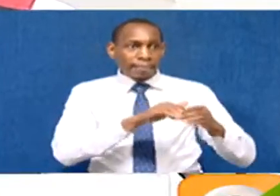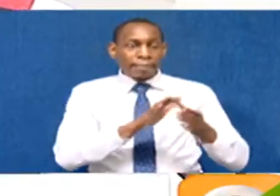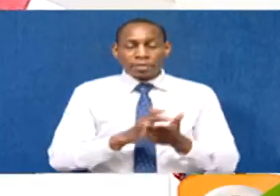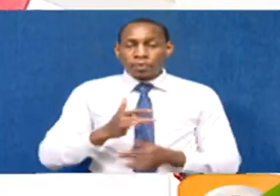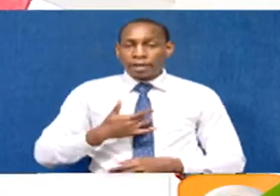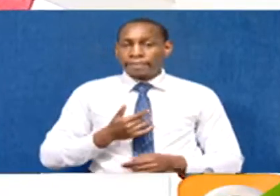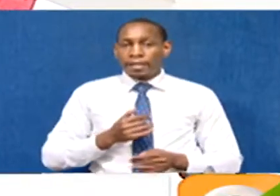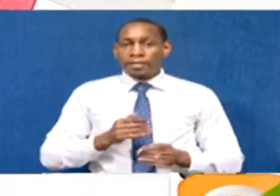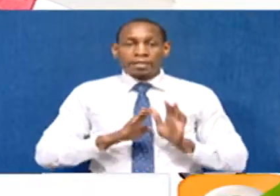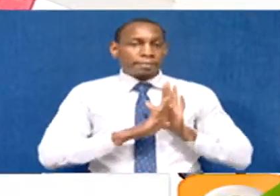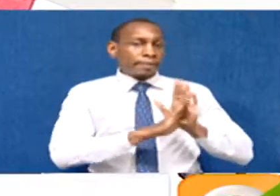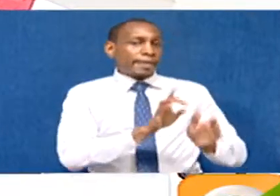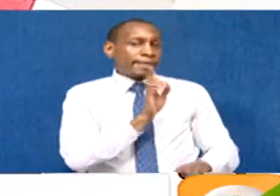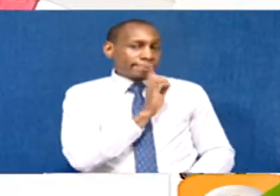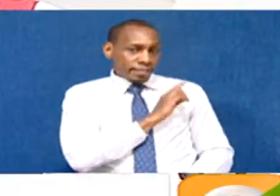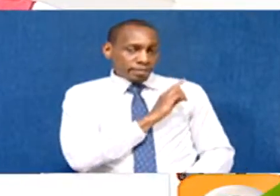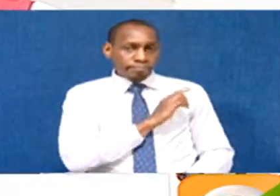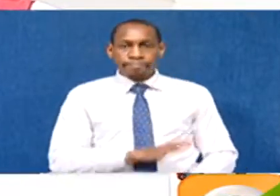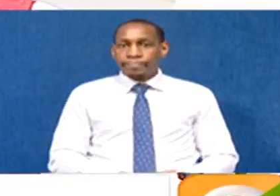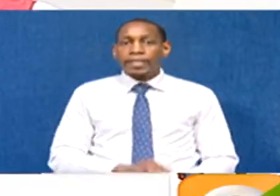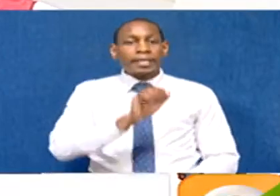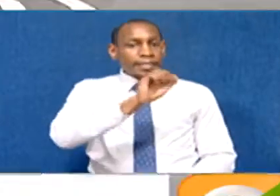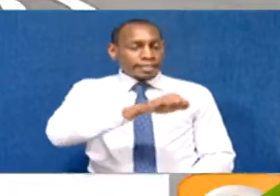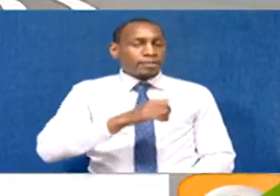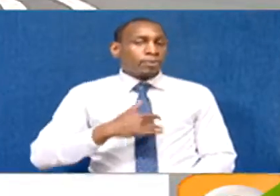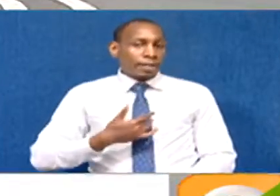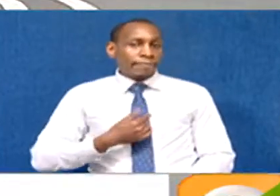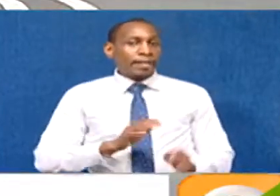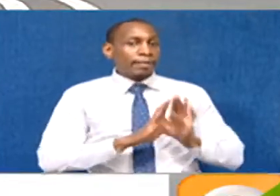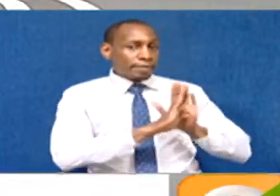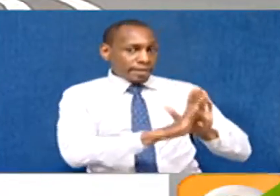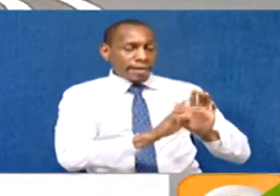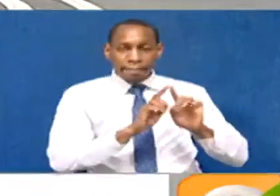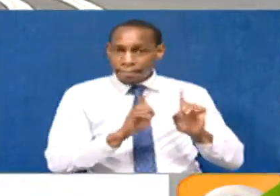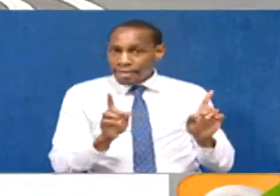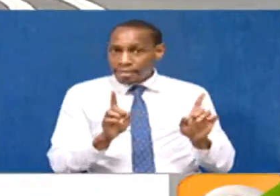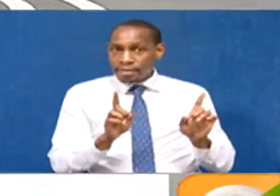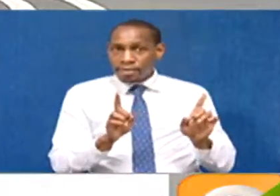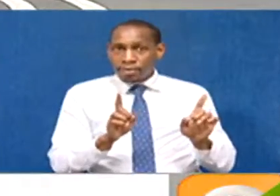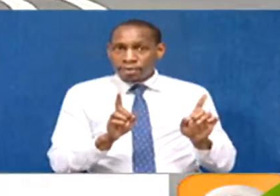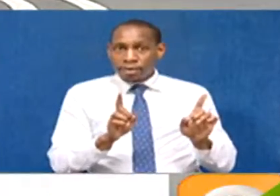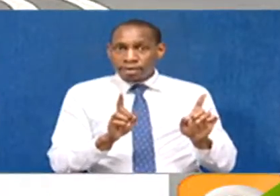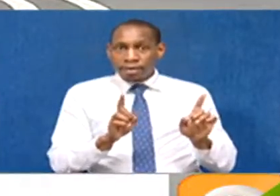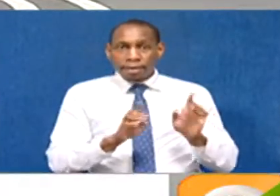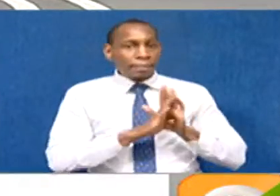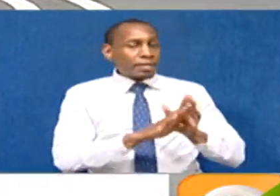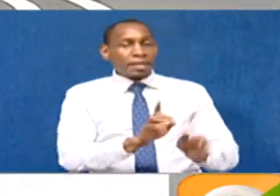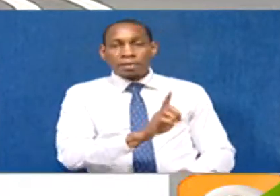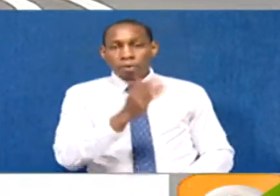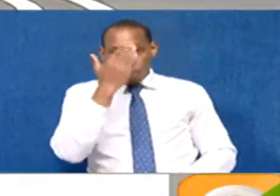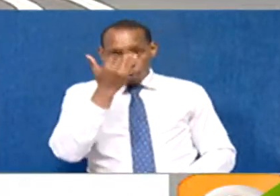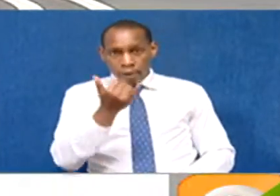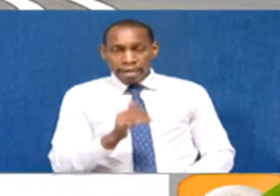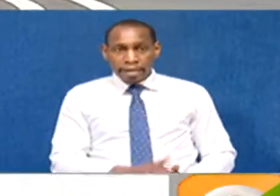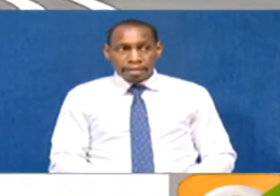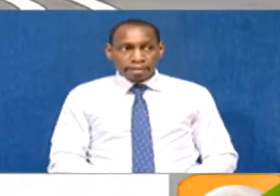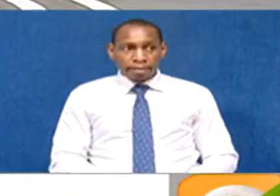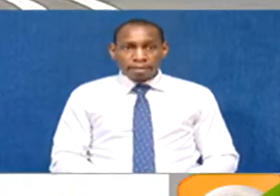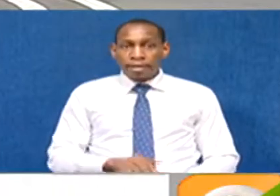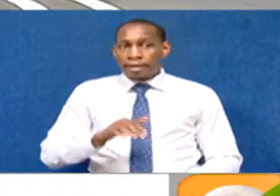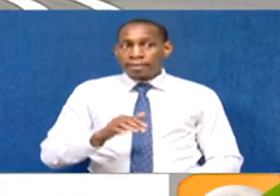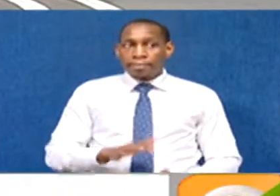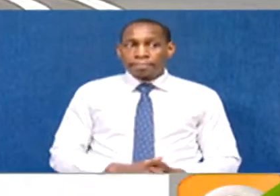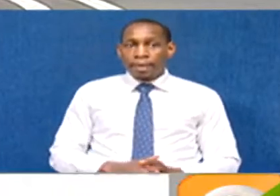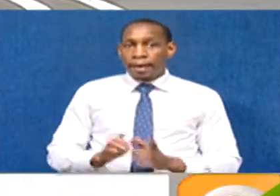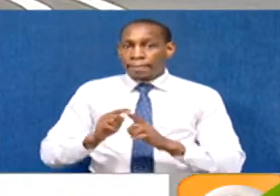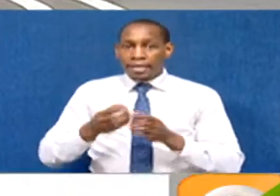felt betrayed. Yes, they felt betrayed. But why were there was no betrayal there, because he simply went ahead. But